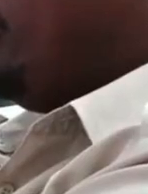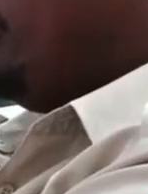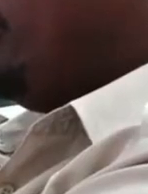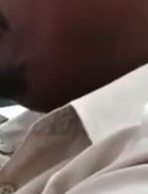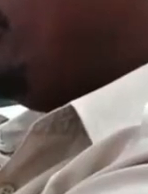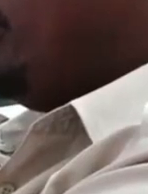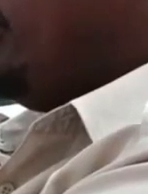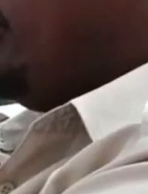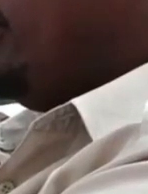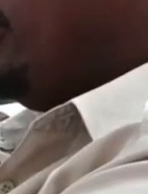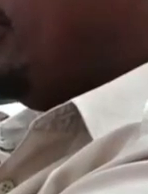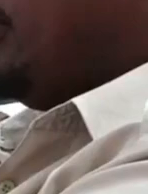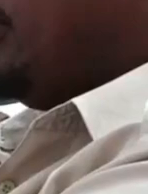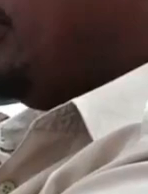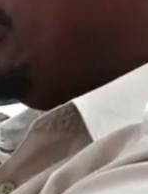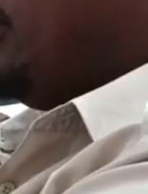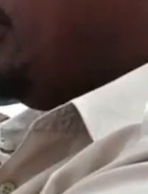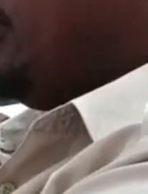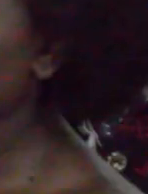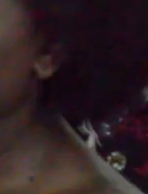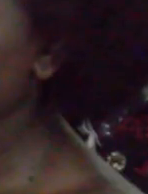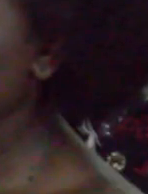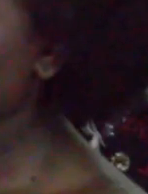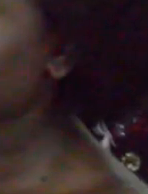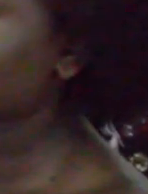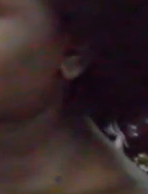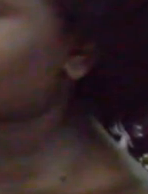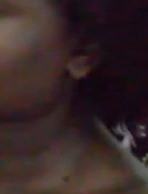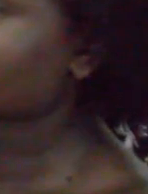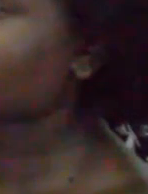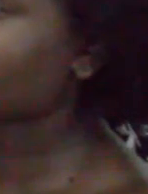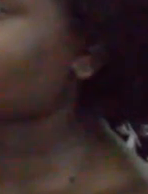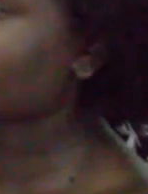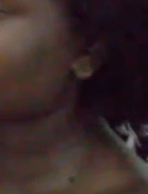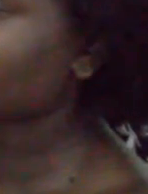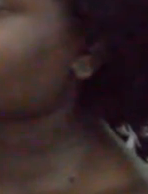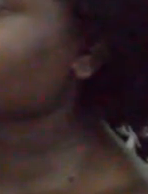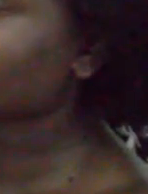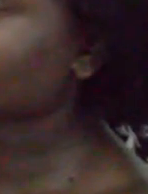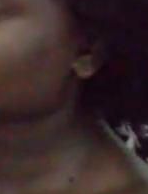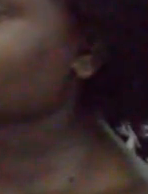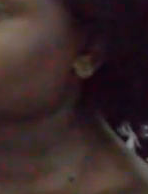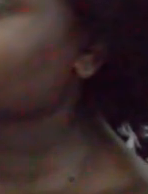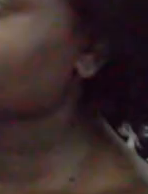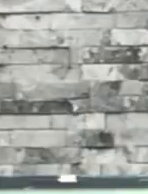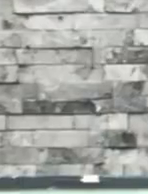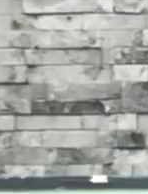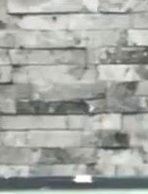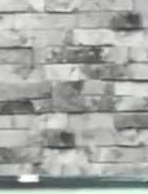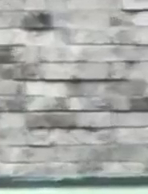hilo swali. Who are you, O mountain? Wewe ni nani mlima? Who has been bothering Sister Mary? Ambao